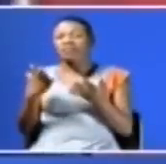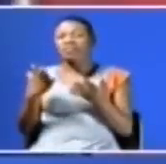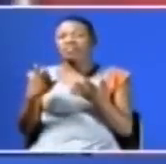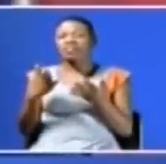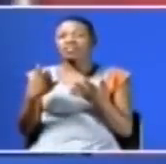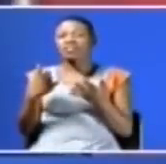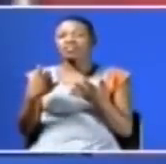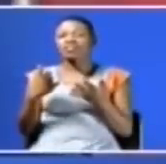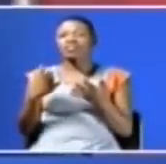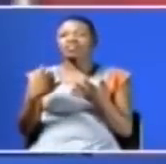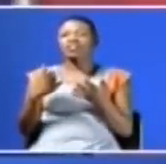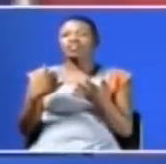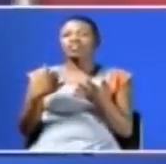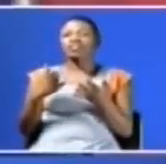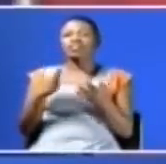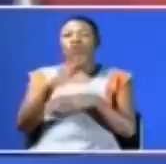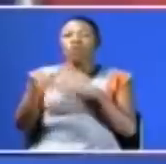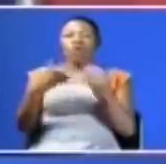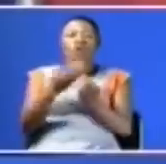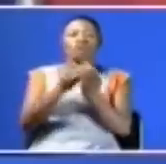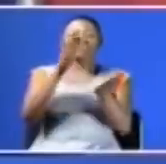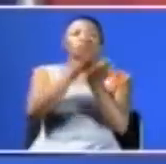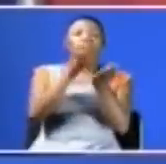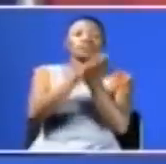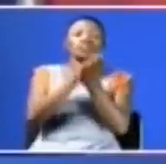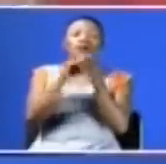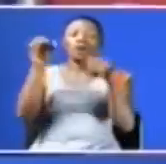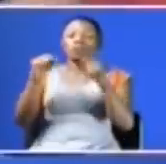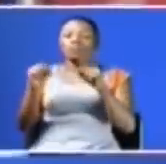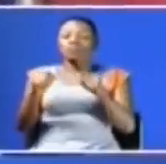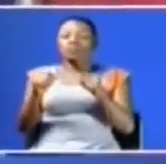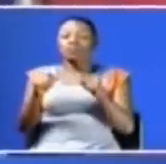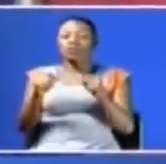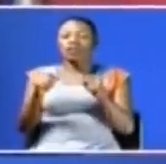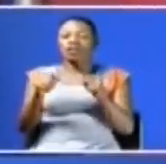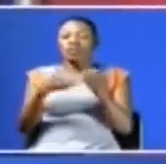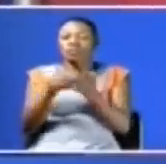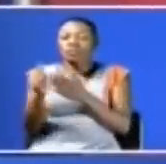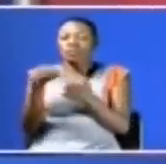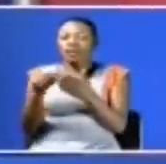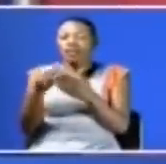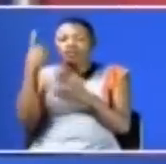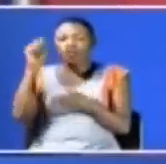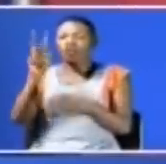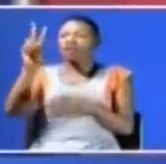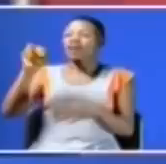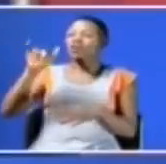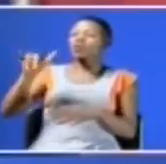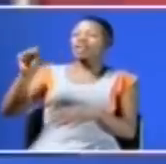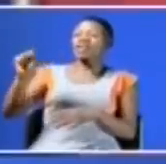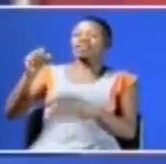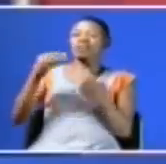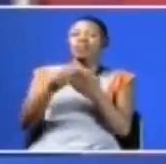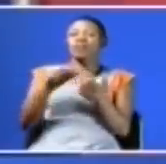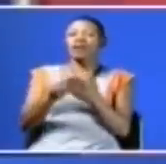It's not a big deal. Any bank, all the commercial banks can launder money for you. It's not a big deal for a fee. They have done it. The NYS money has been done.